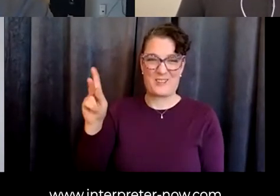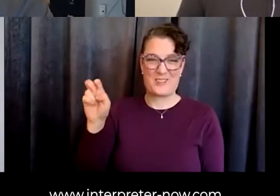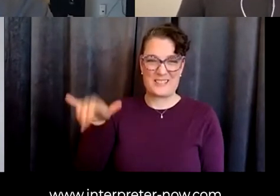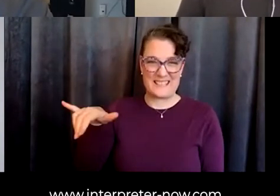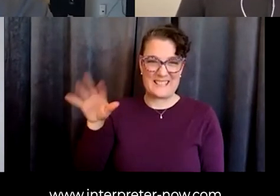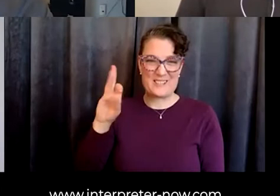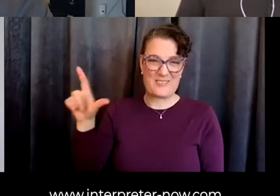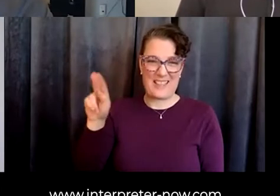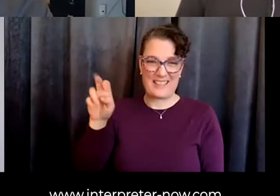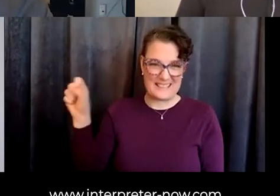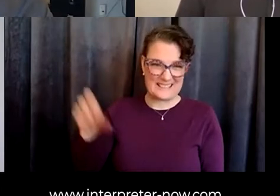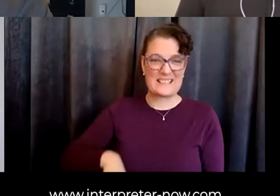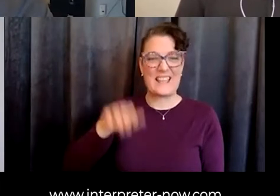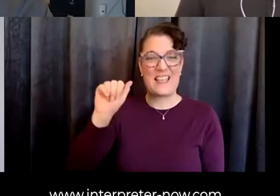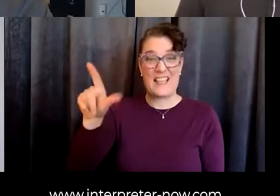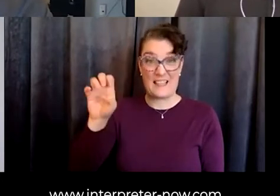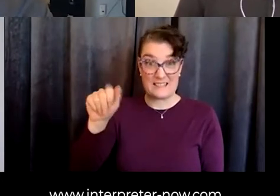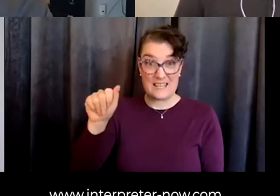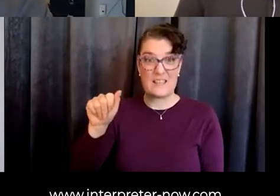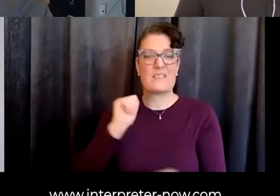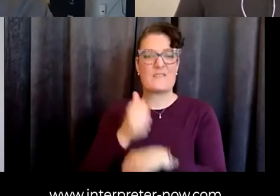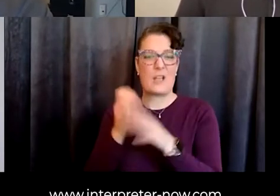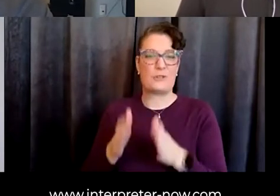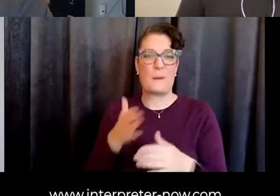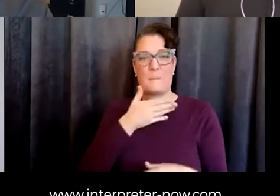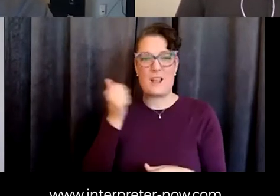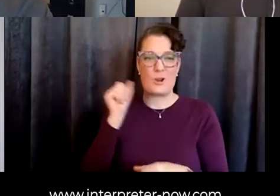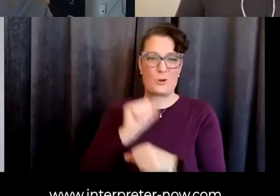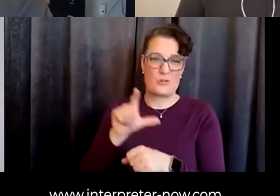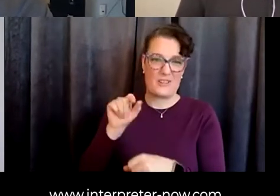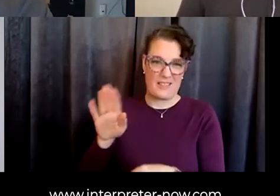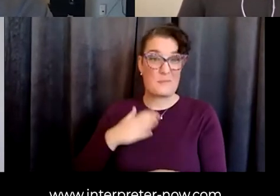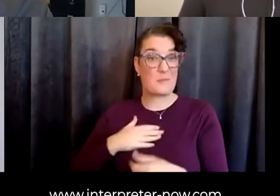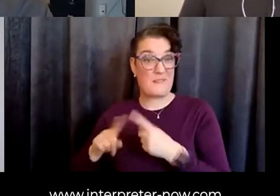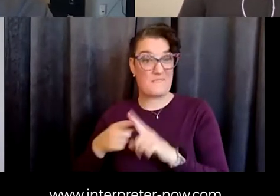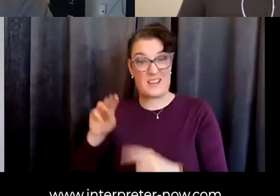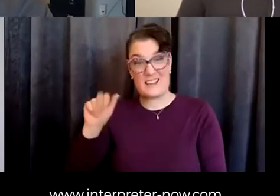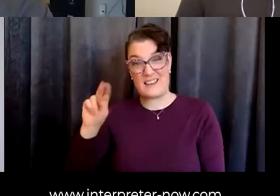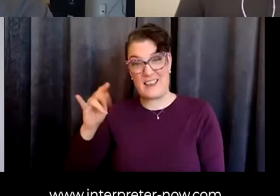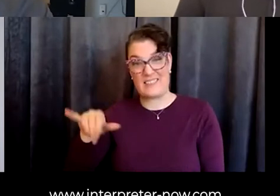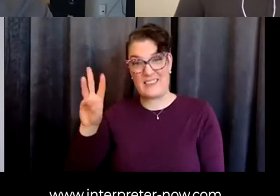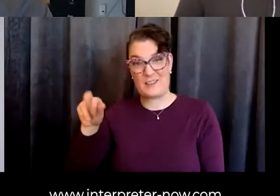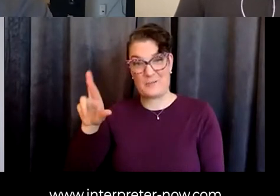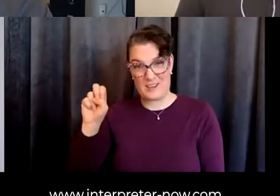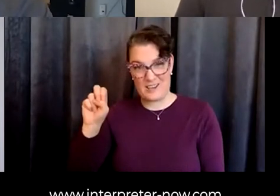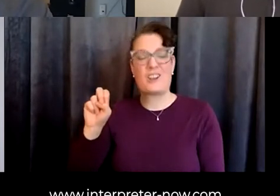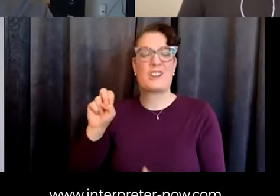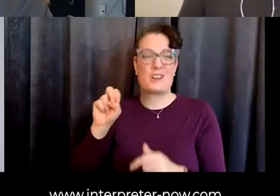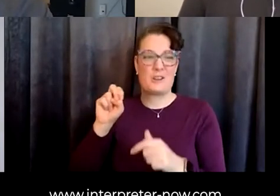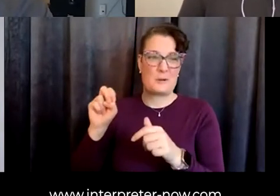Aldia, founder of Better Work Labs, and my friend Anthony Ware, principal at Aware